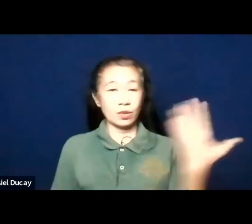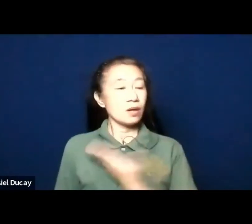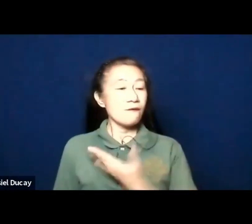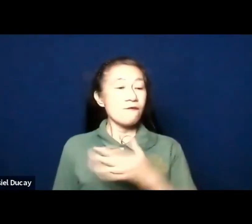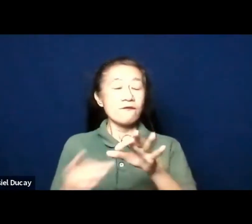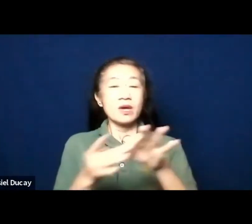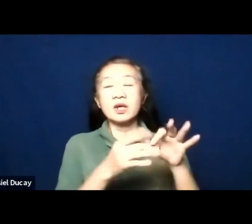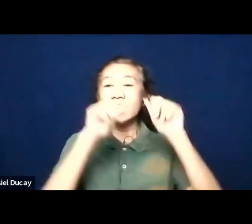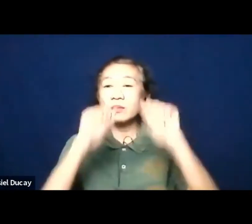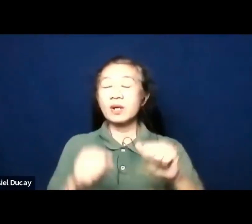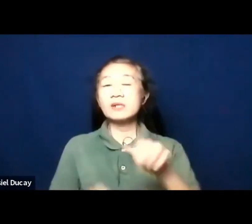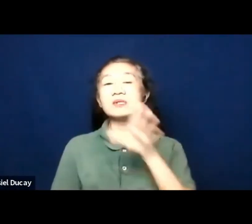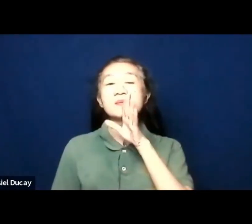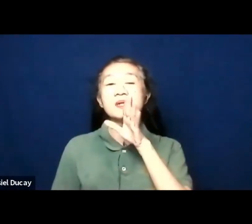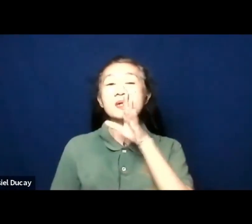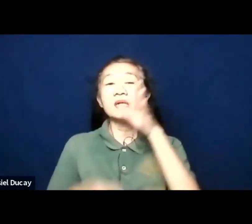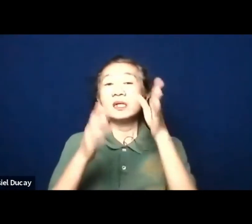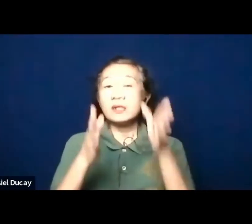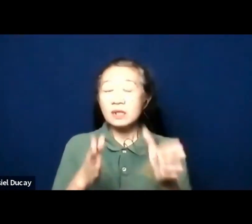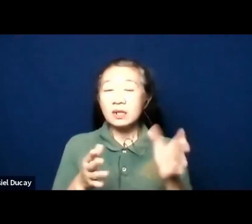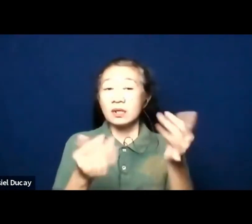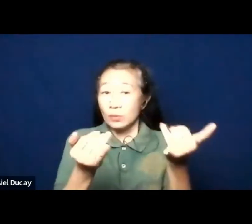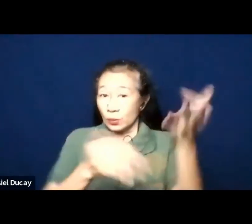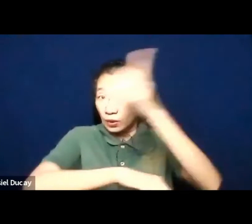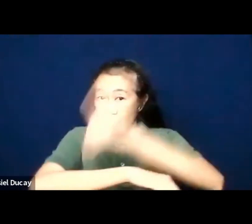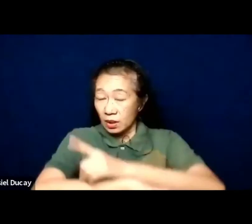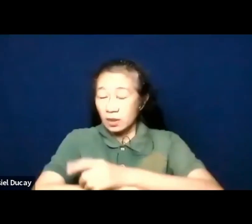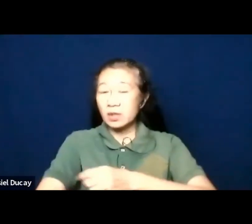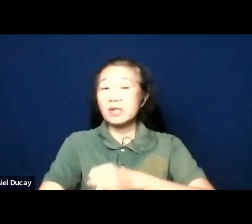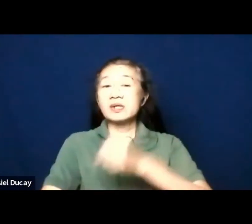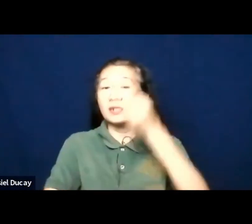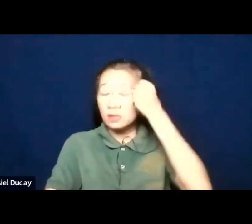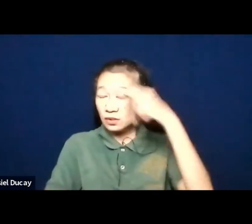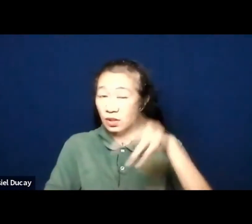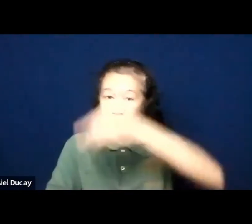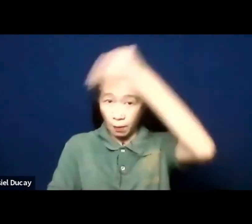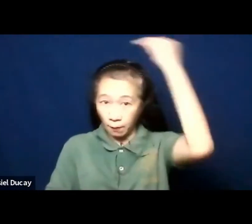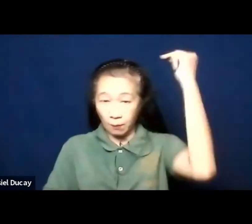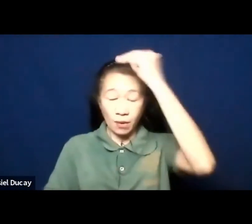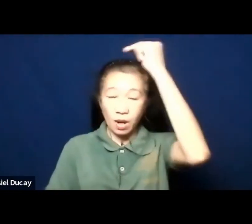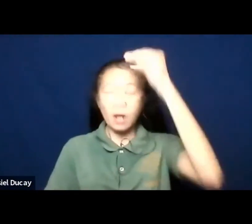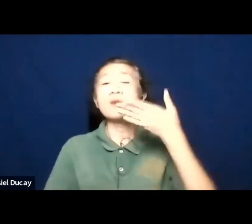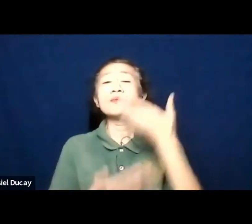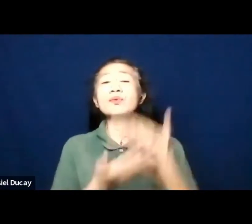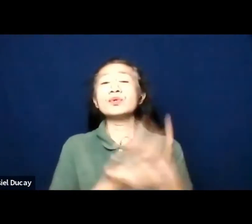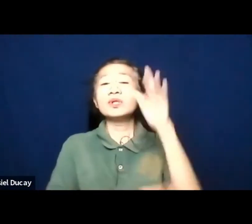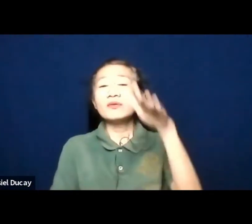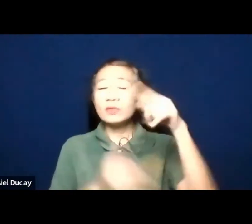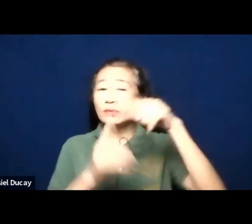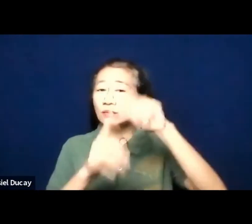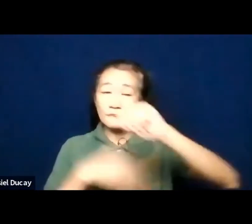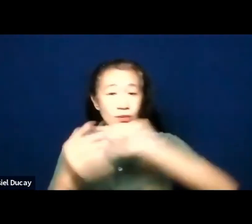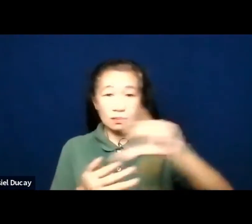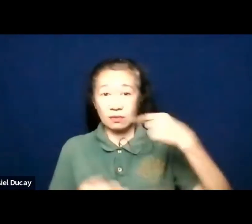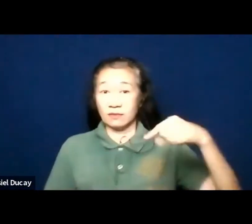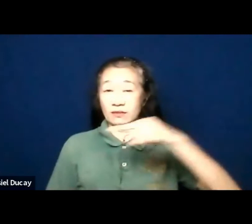very able speaker today, Sir Mark, good afternoon sa ating lahat.